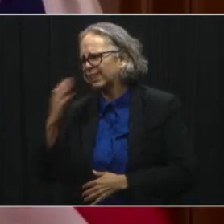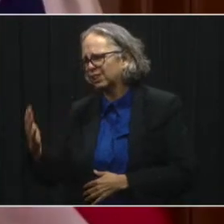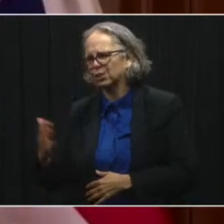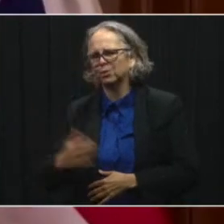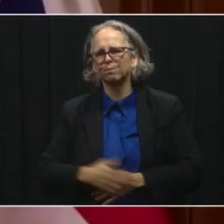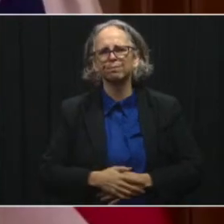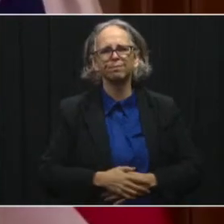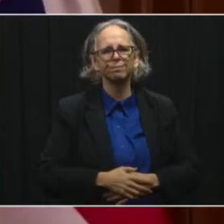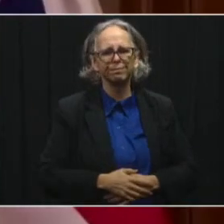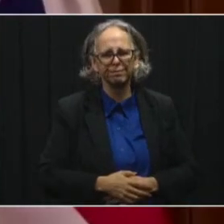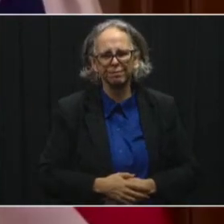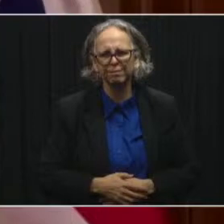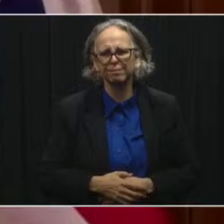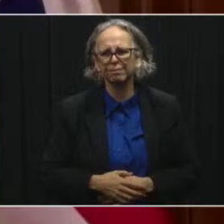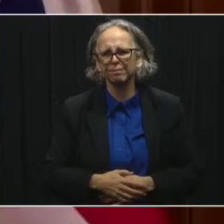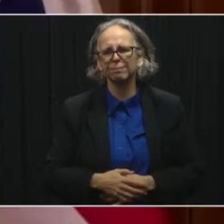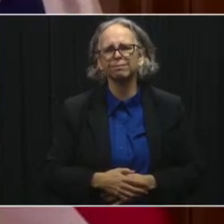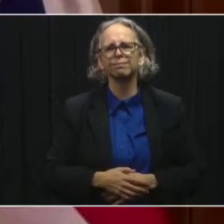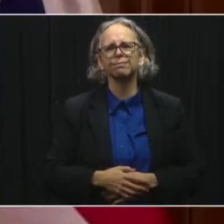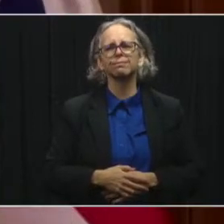much. Thank you.